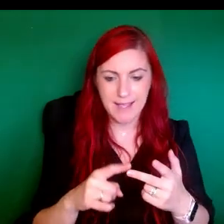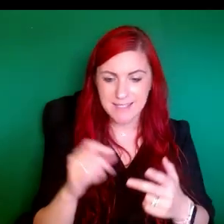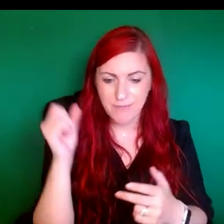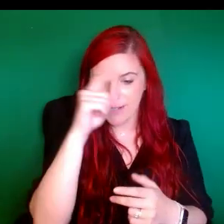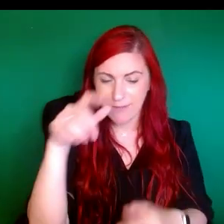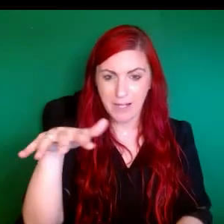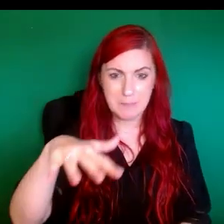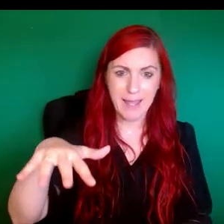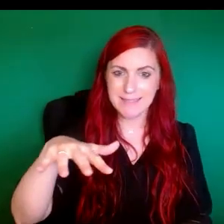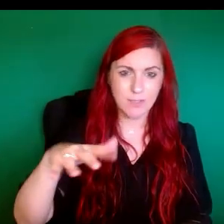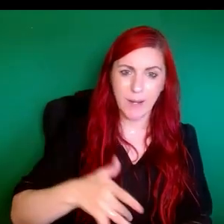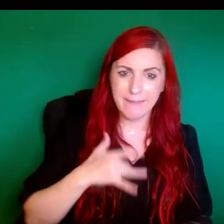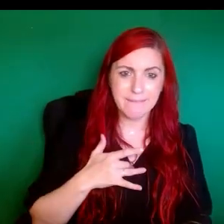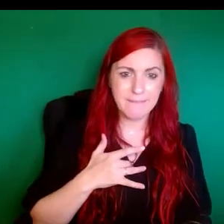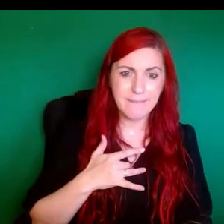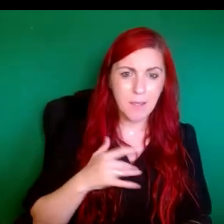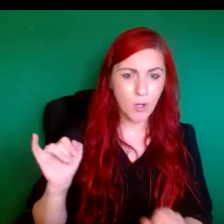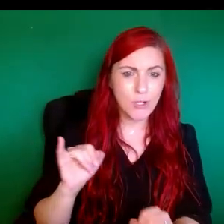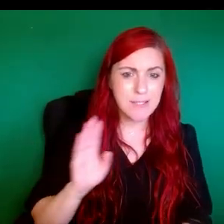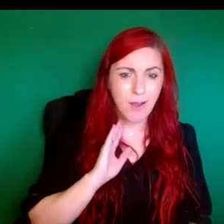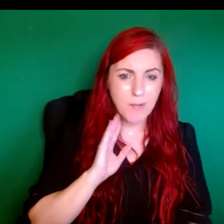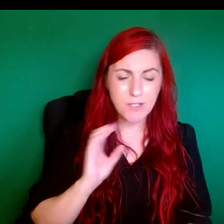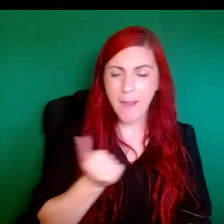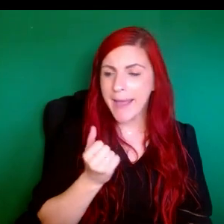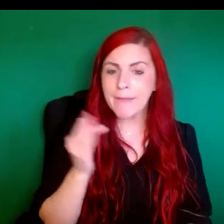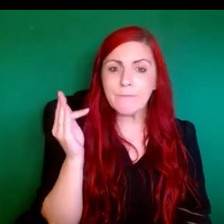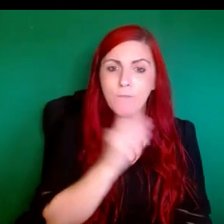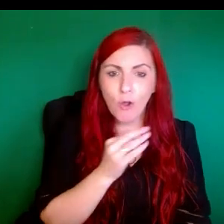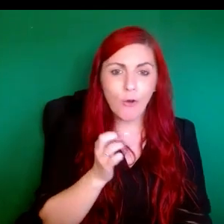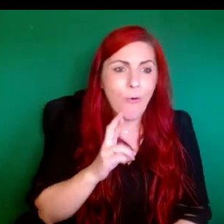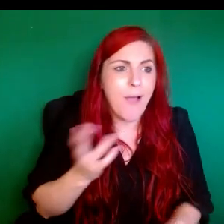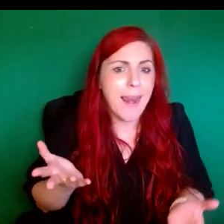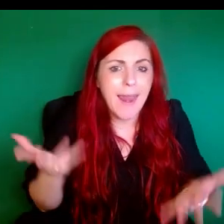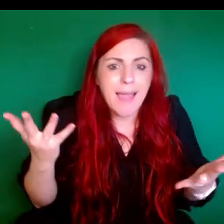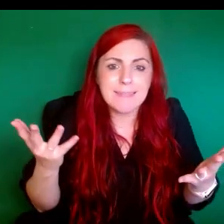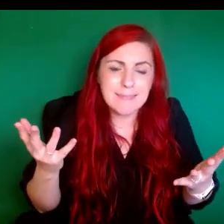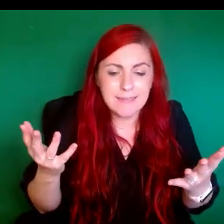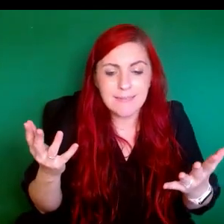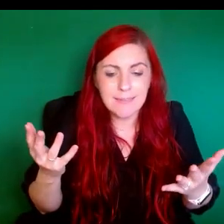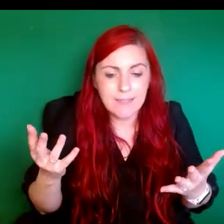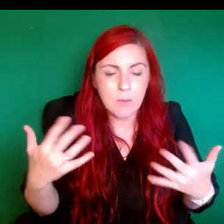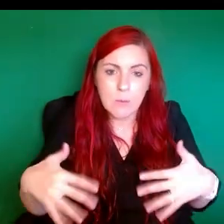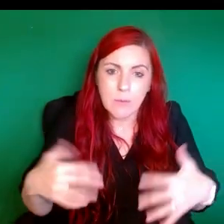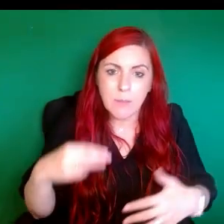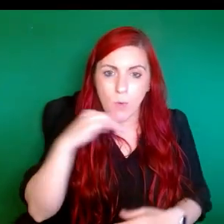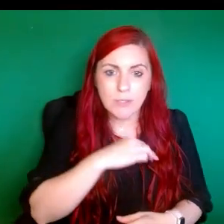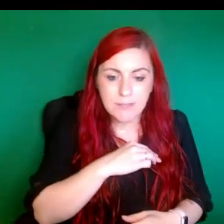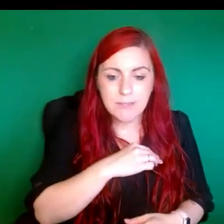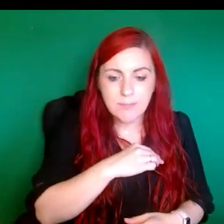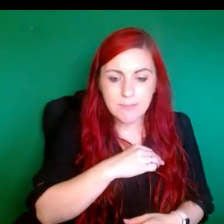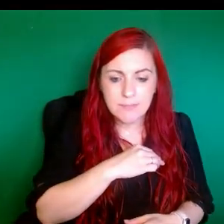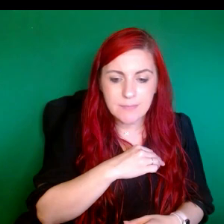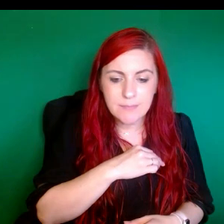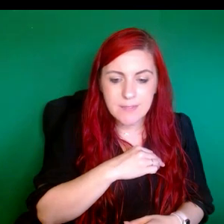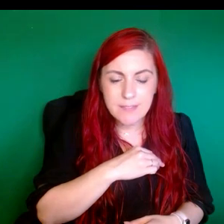any fun and anything light that can be brought into the environment is so very important. So Jana sends the children to summer camps.